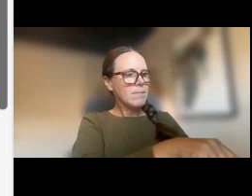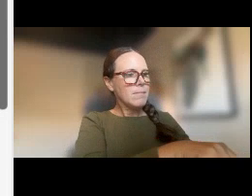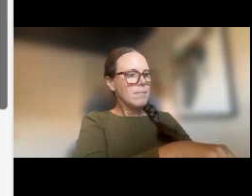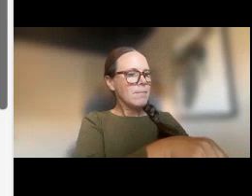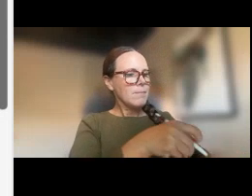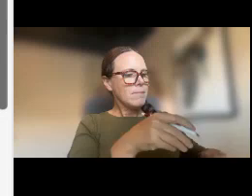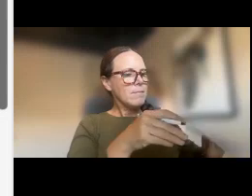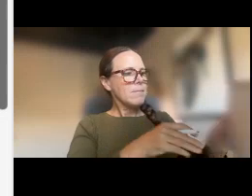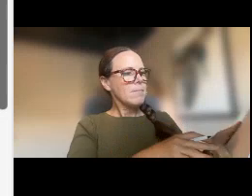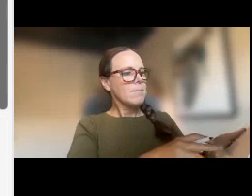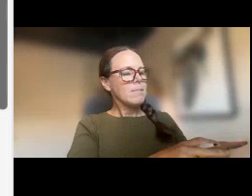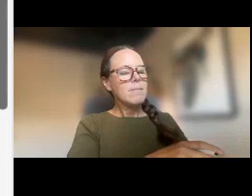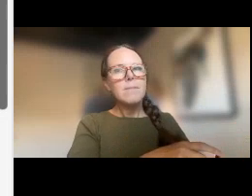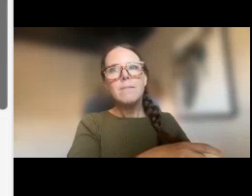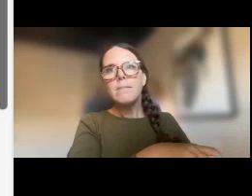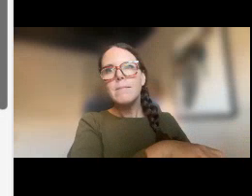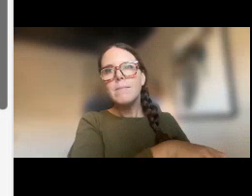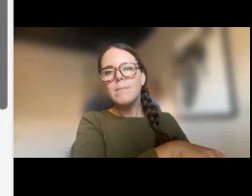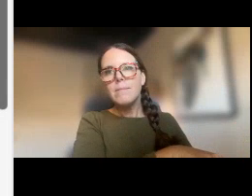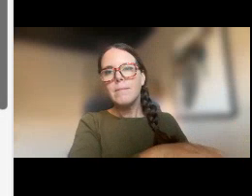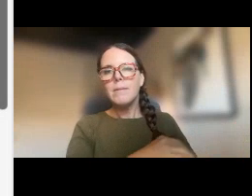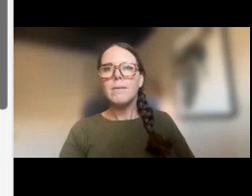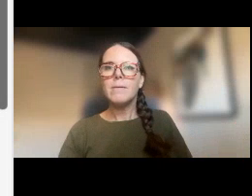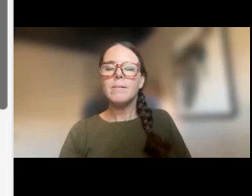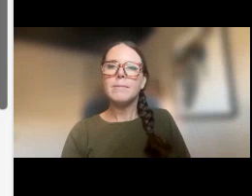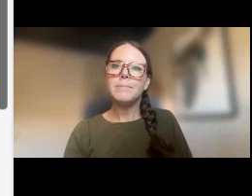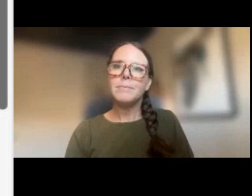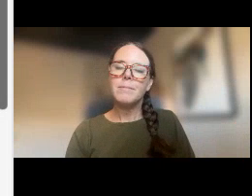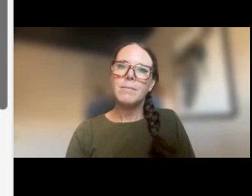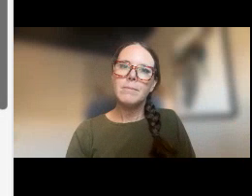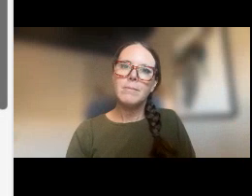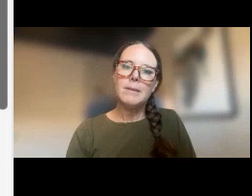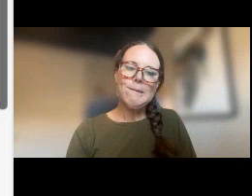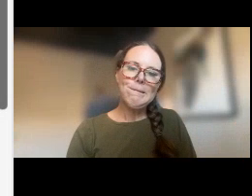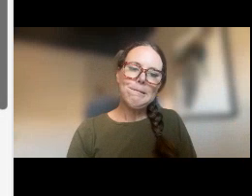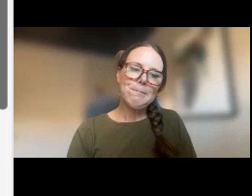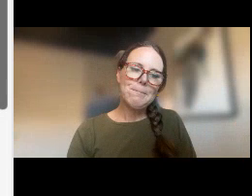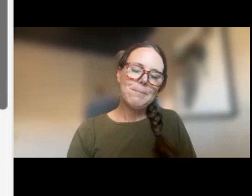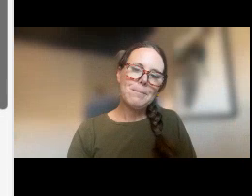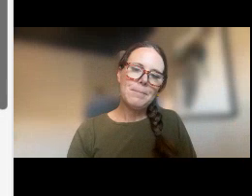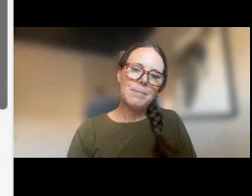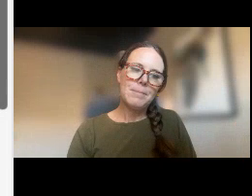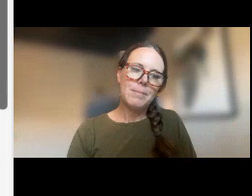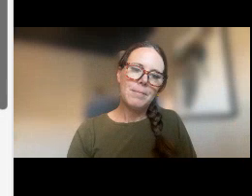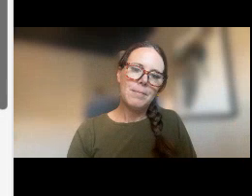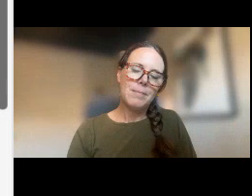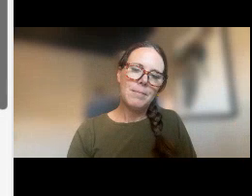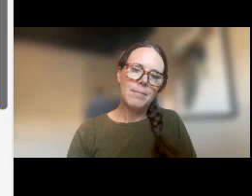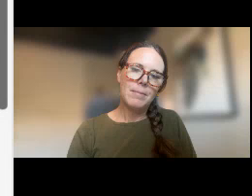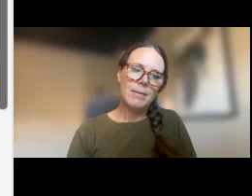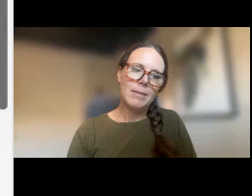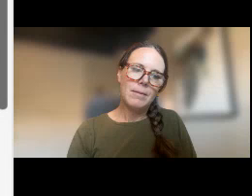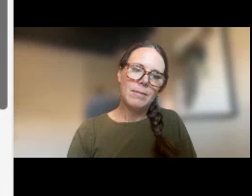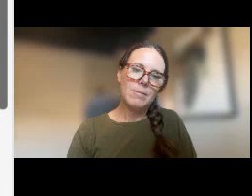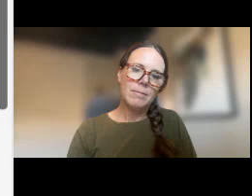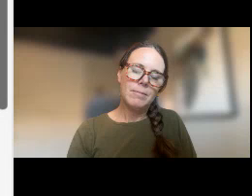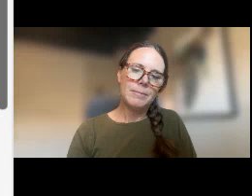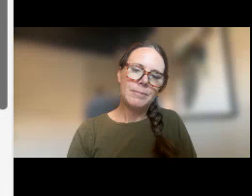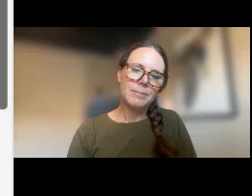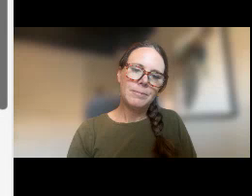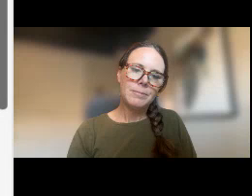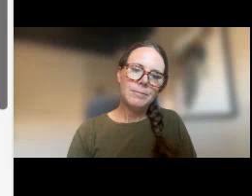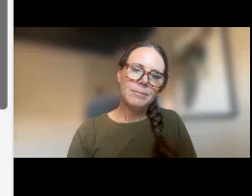and maybe we could even do that virtually too, right? Is the next 2 would be kind of the full 10 each.